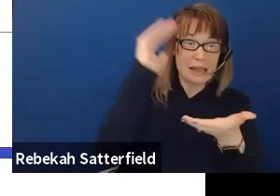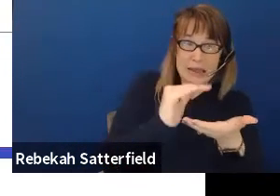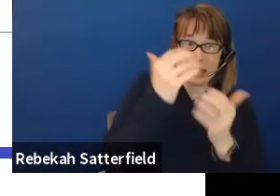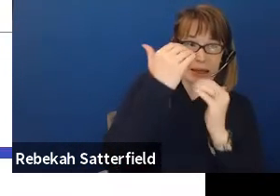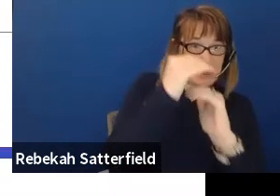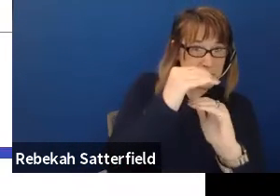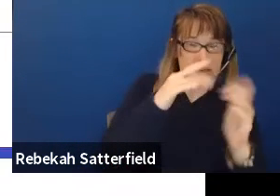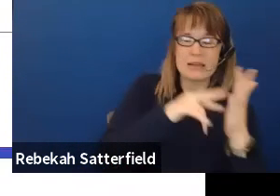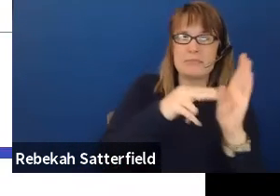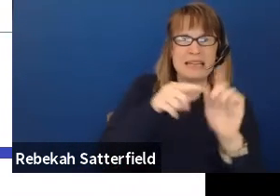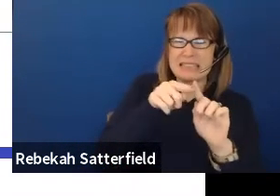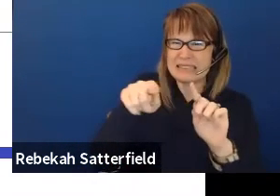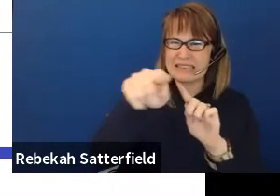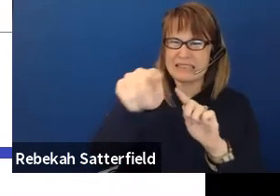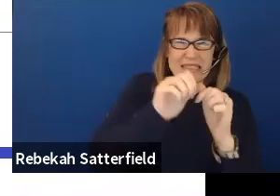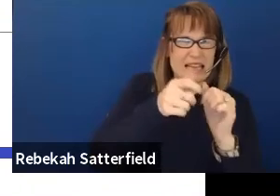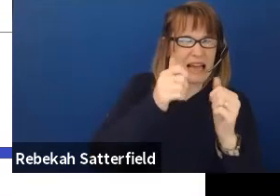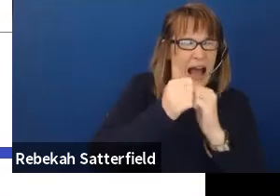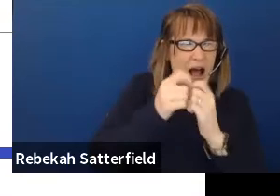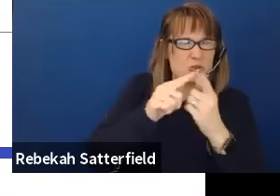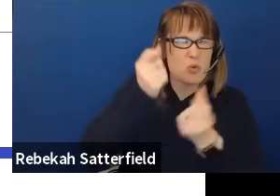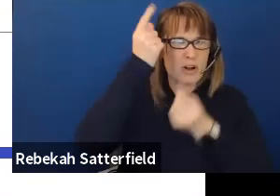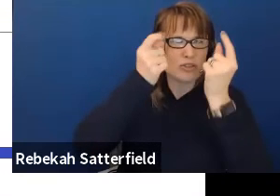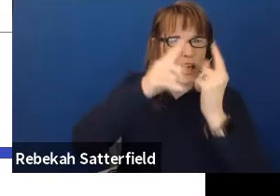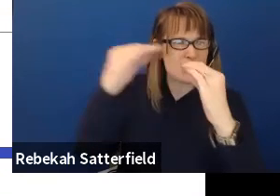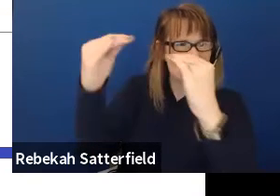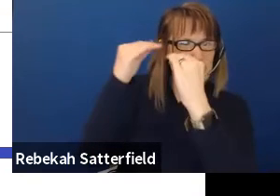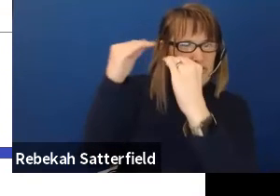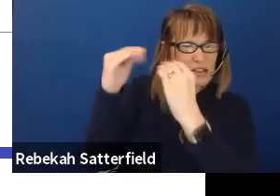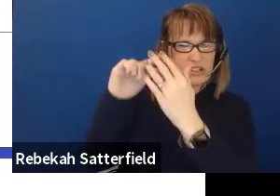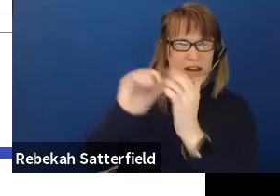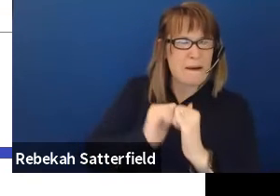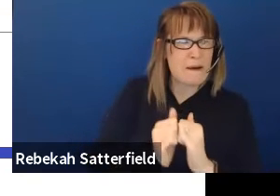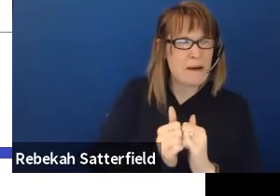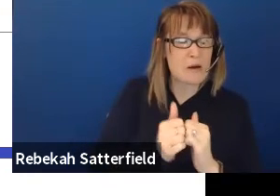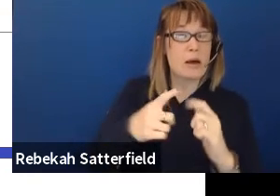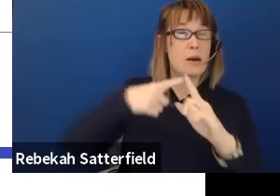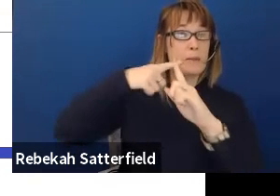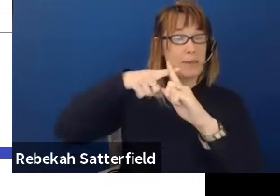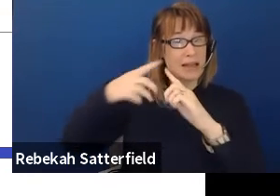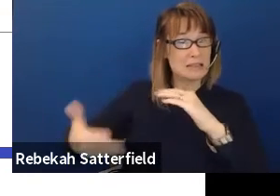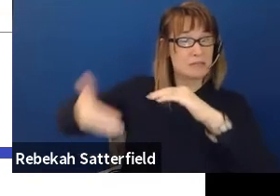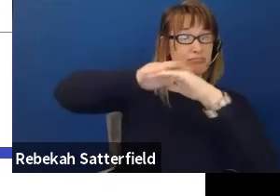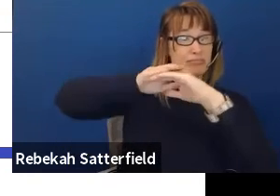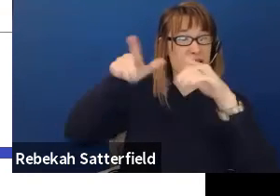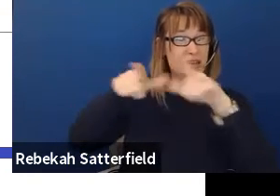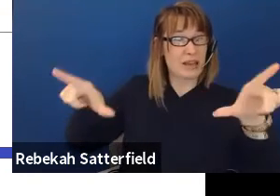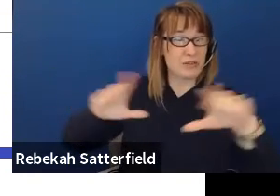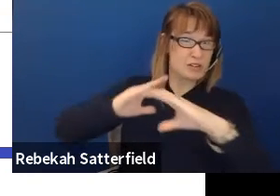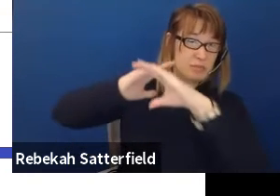navigate complex healthcare systems. And when there's a language barrier present, that risk multiplies.